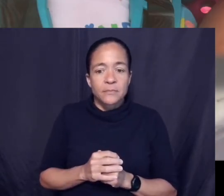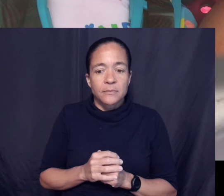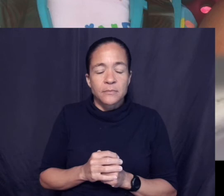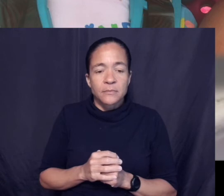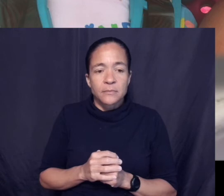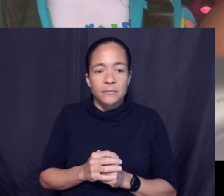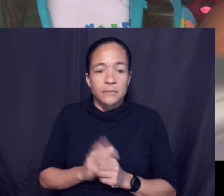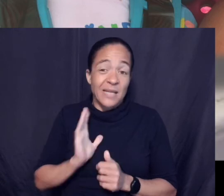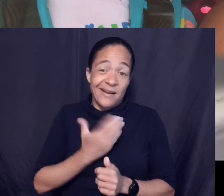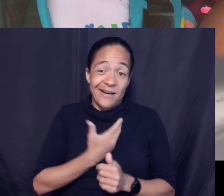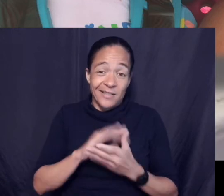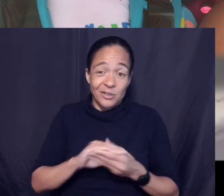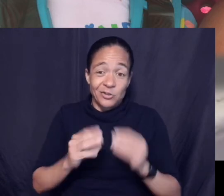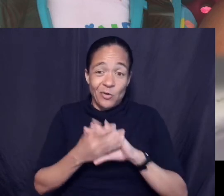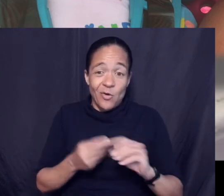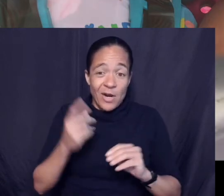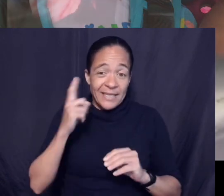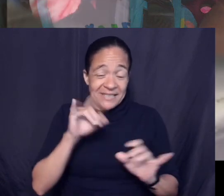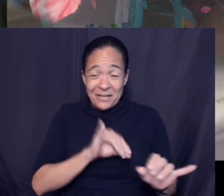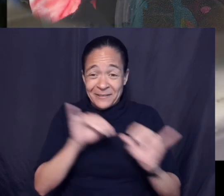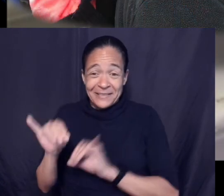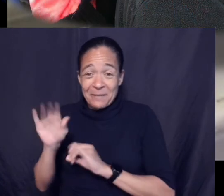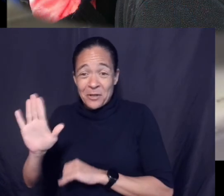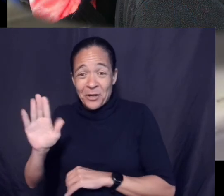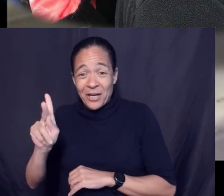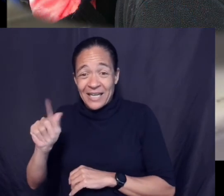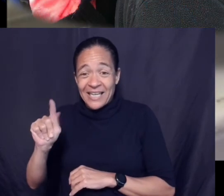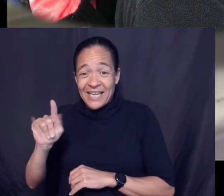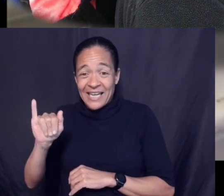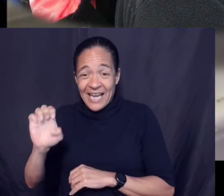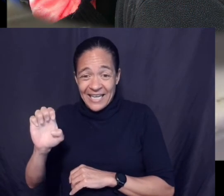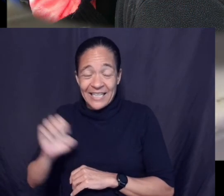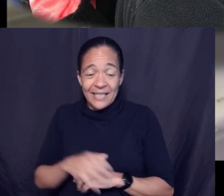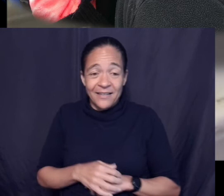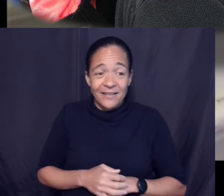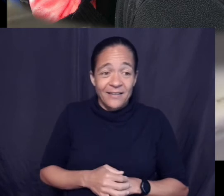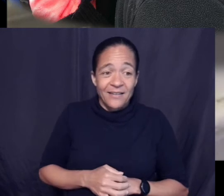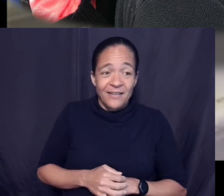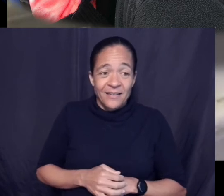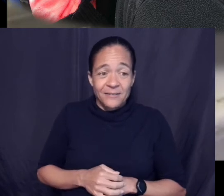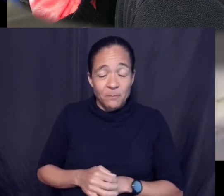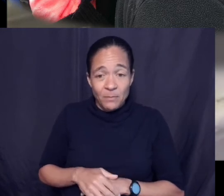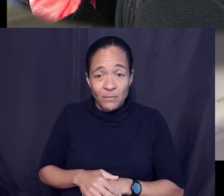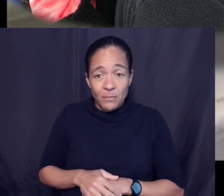We actually our story sounds really similar to Katie's, where it